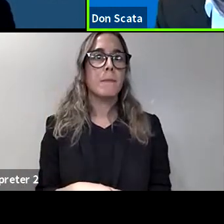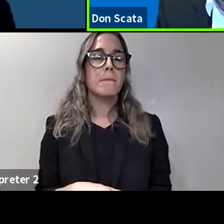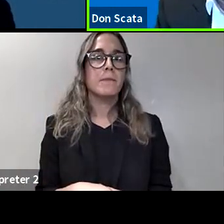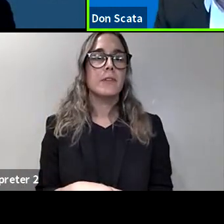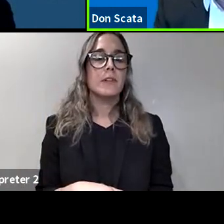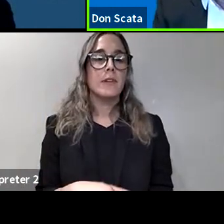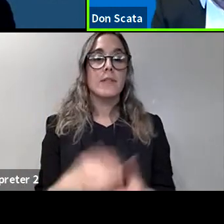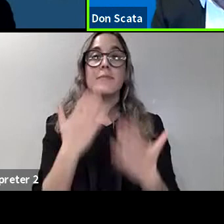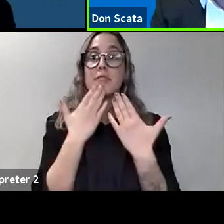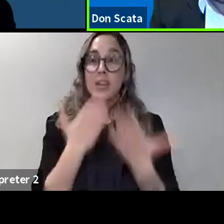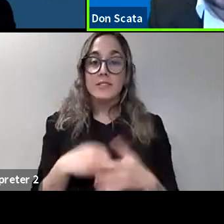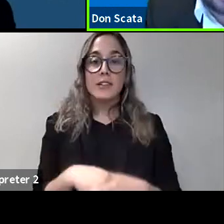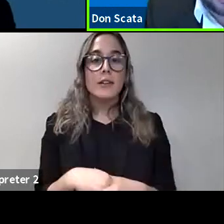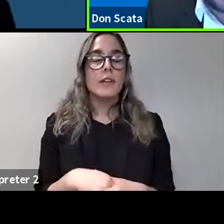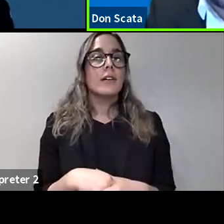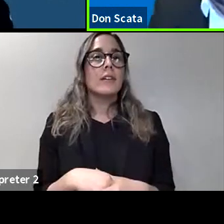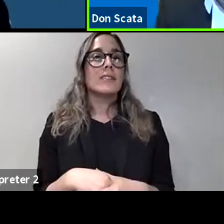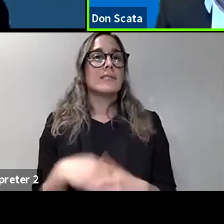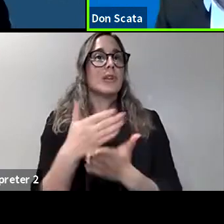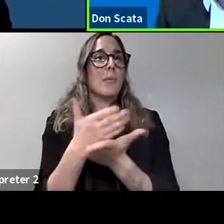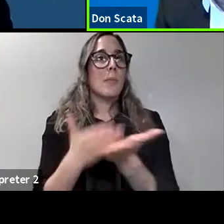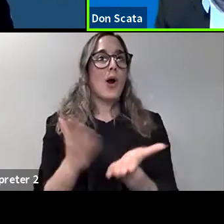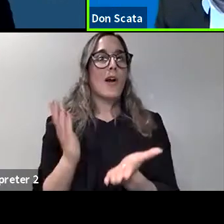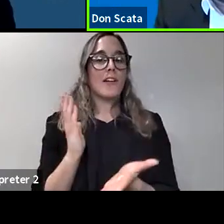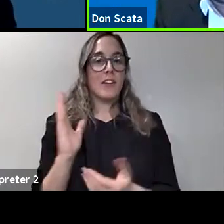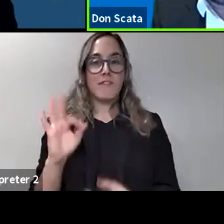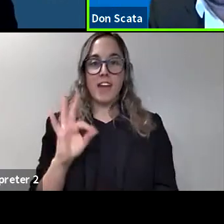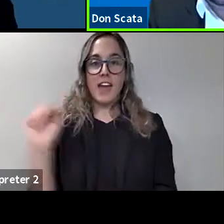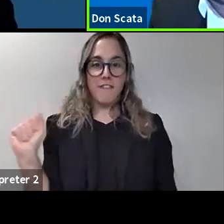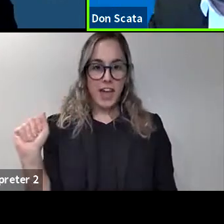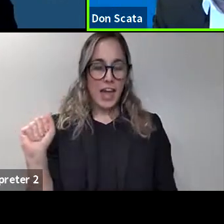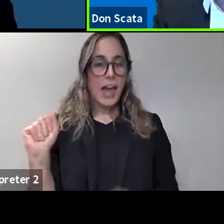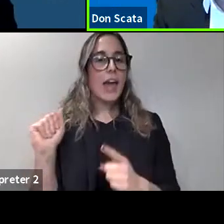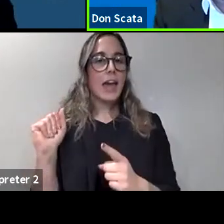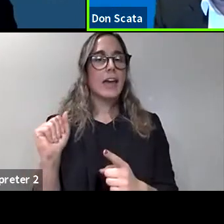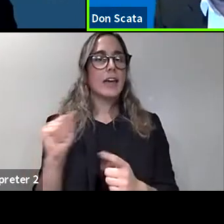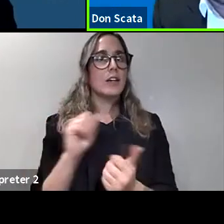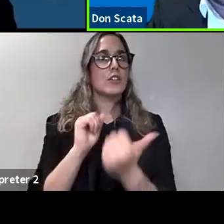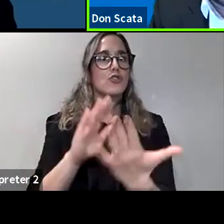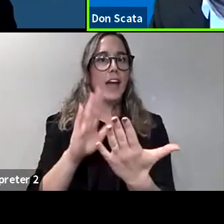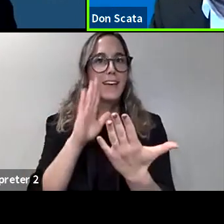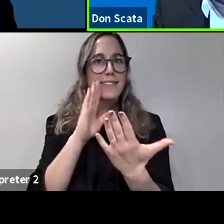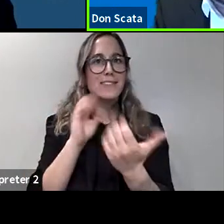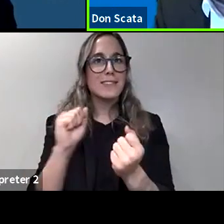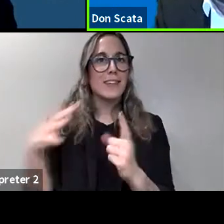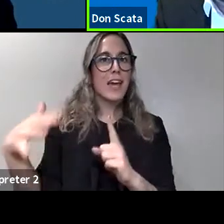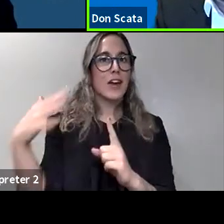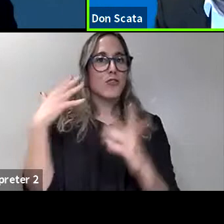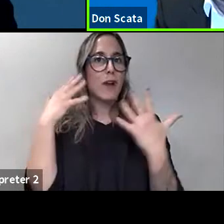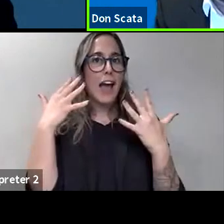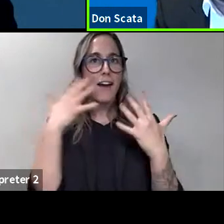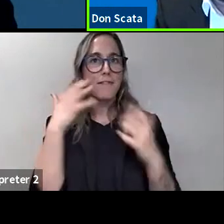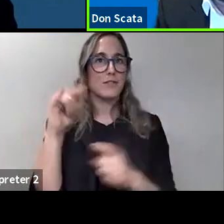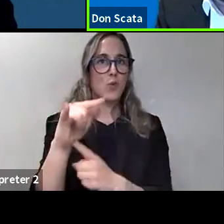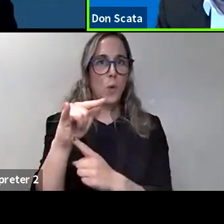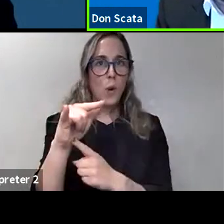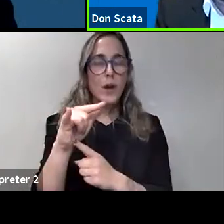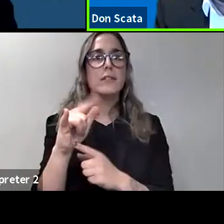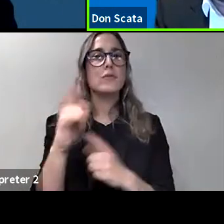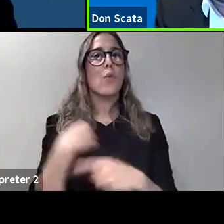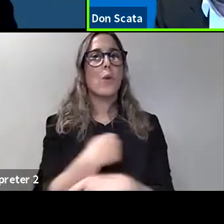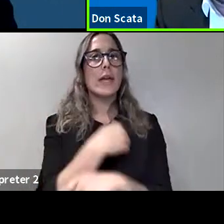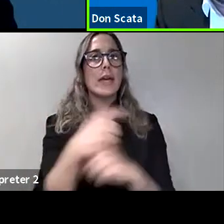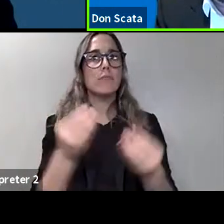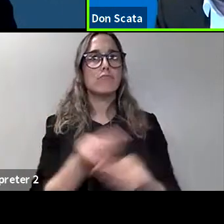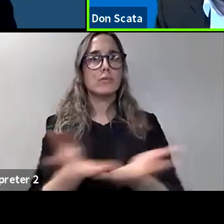Thanks, Jim. As a part of our ongoing efforts to address aircraft noise, we conducted the survey to determine if there's